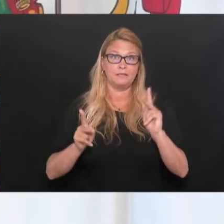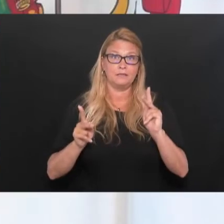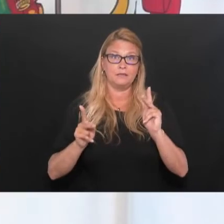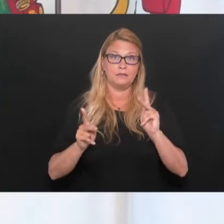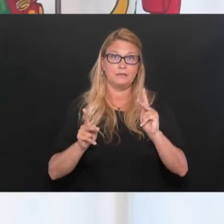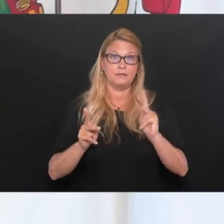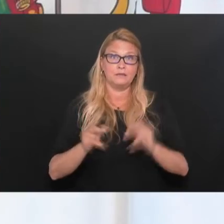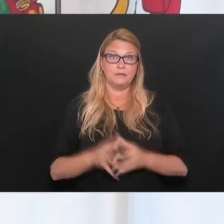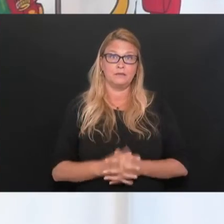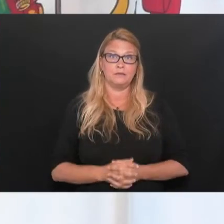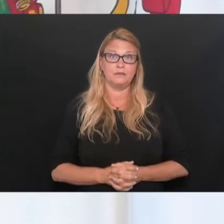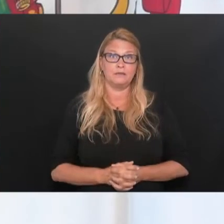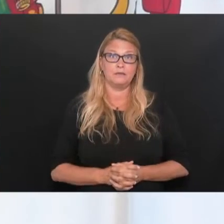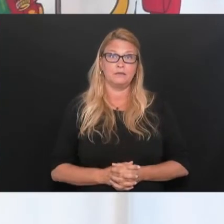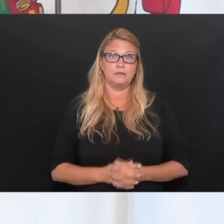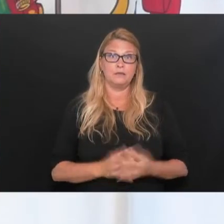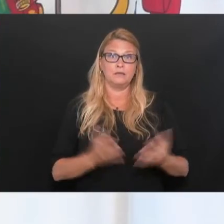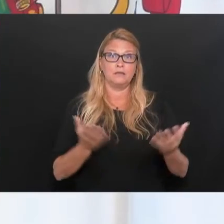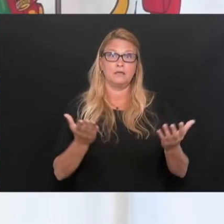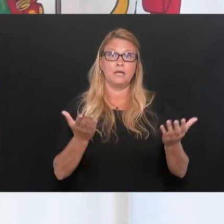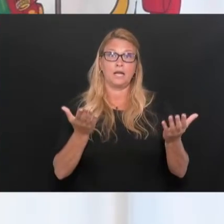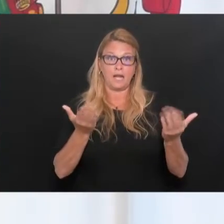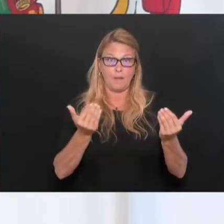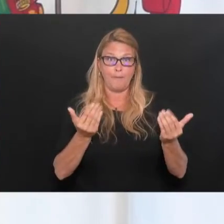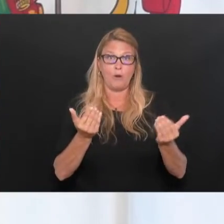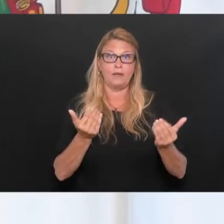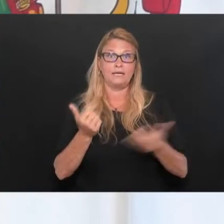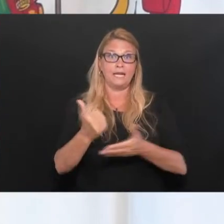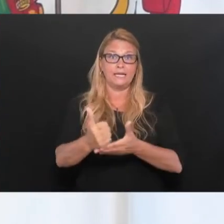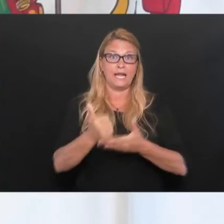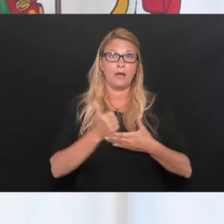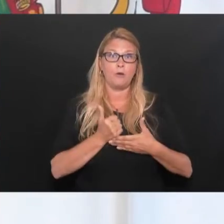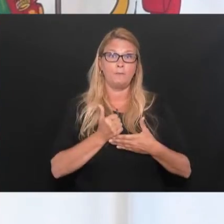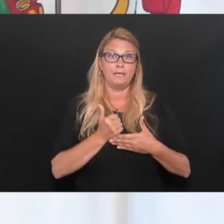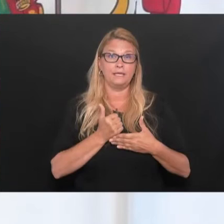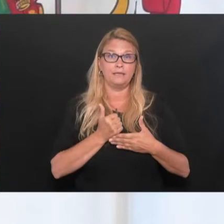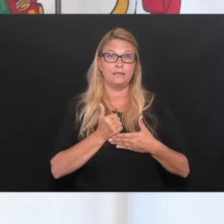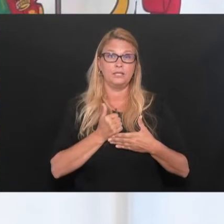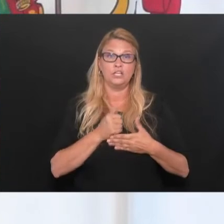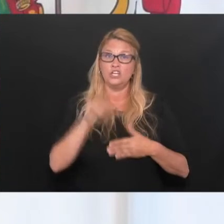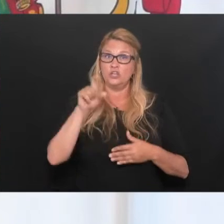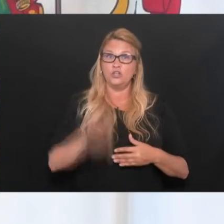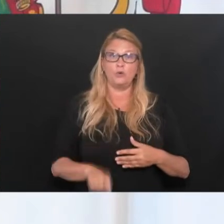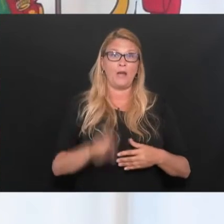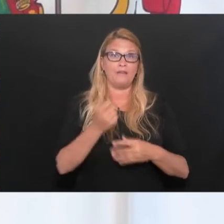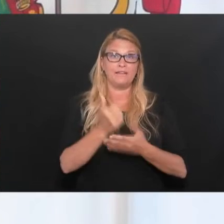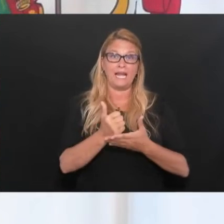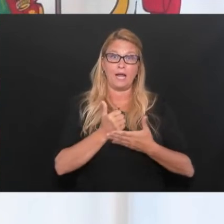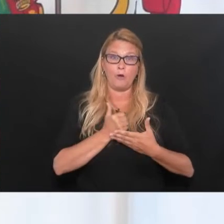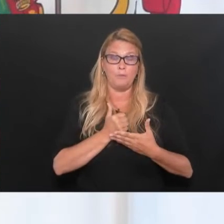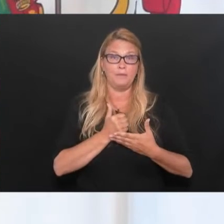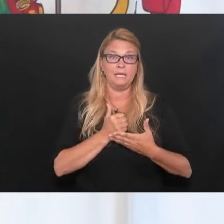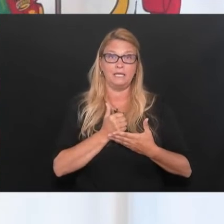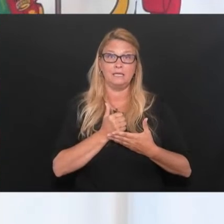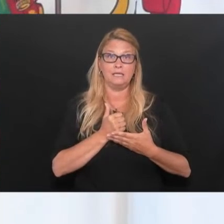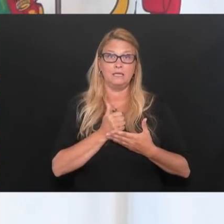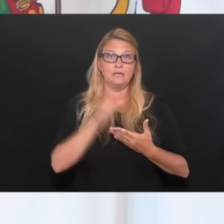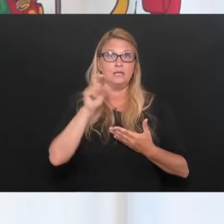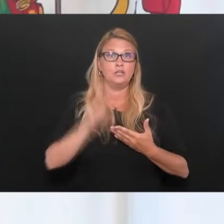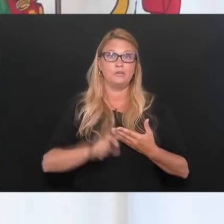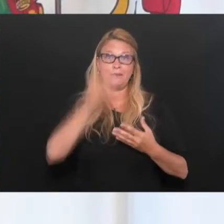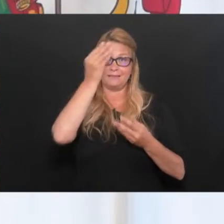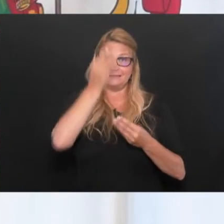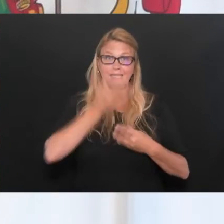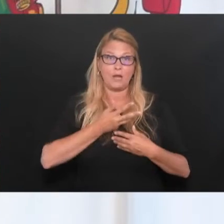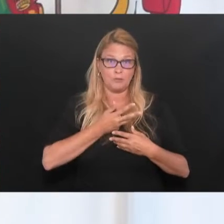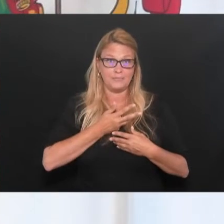Absolutely come on and help me. You got to some way help me. You've got to tell them that